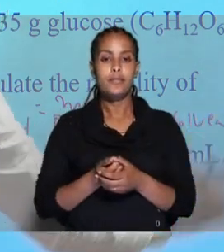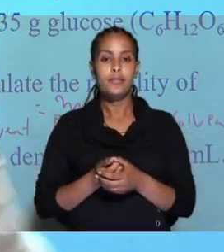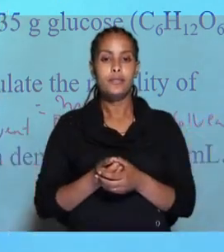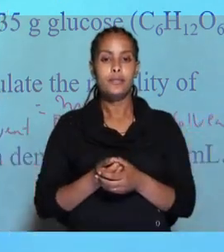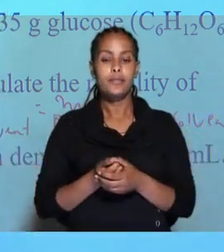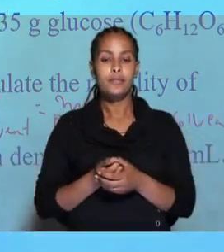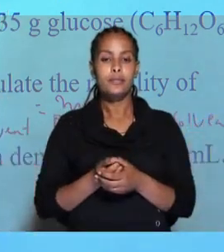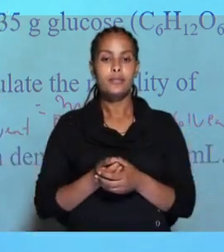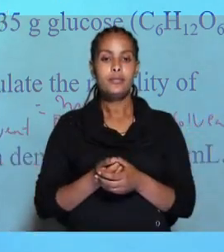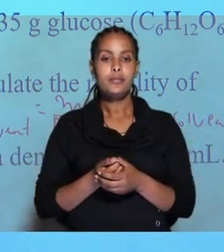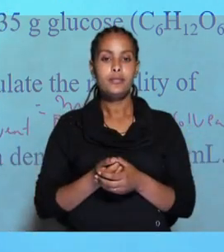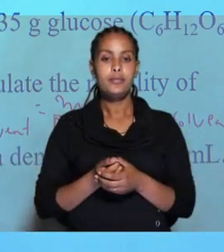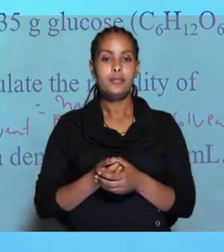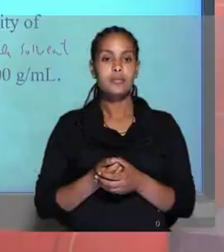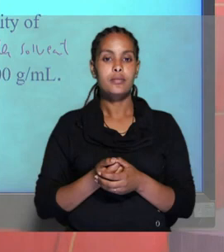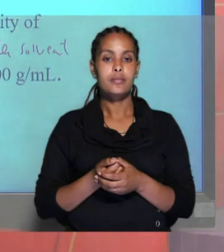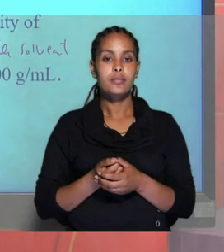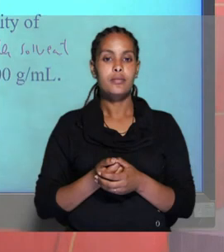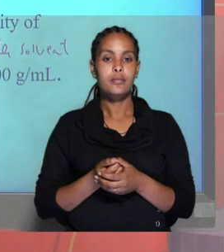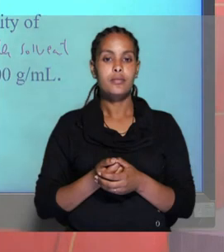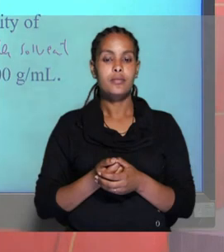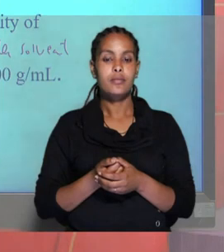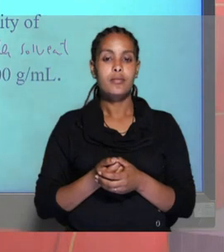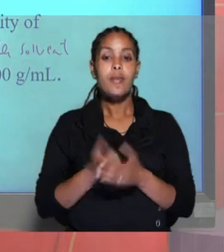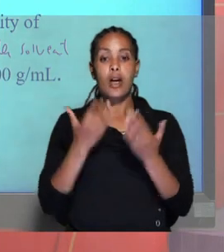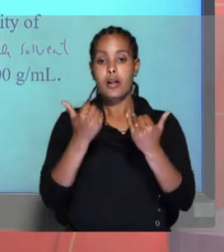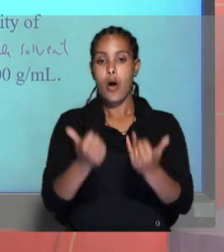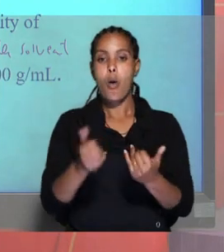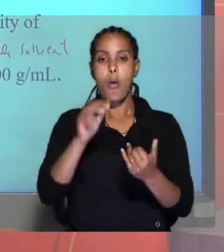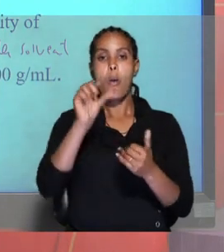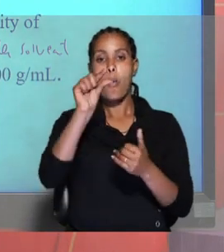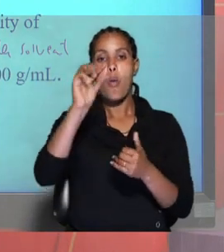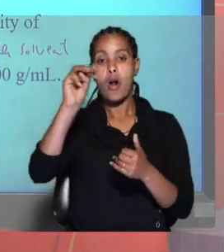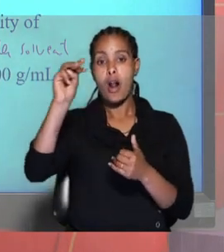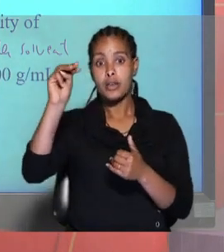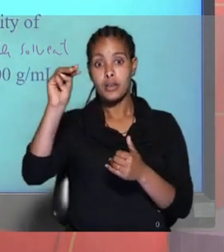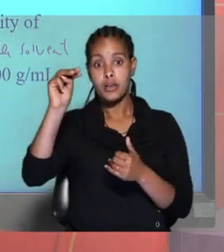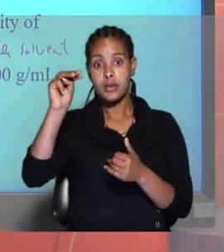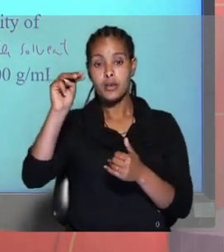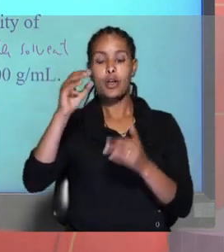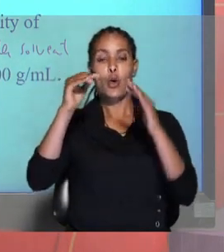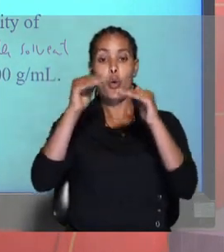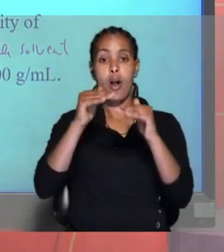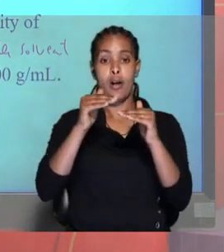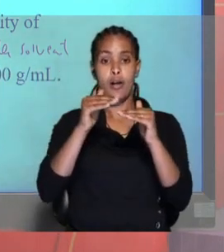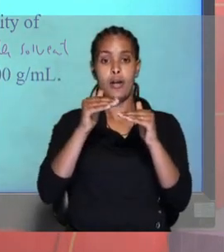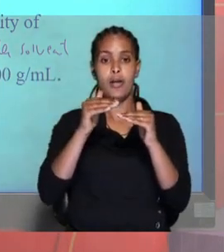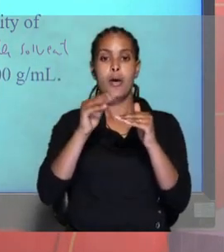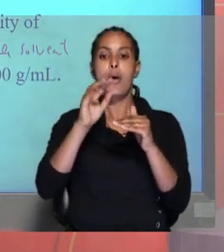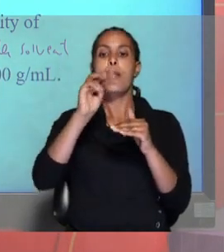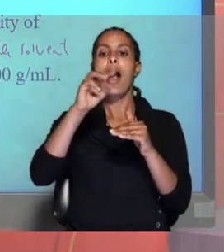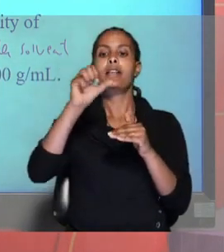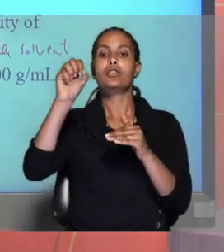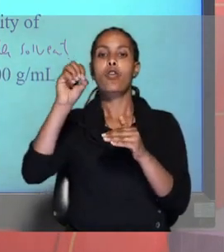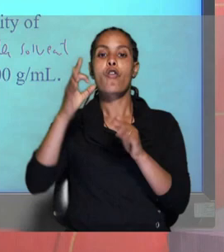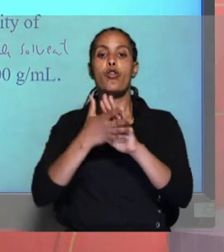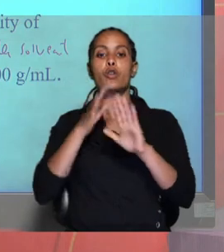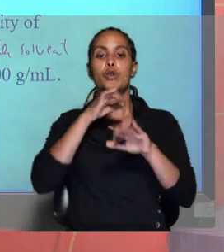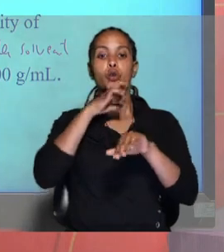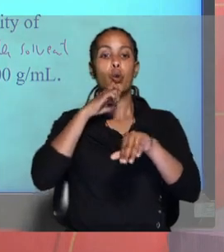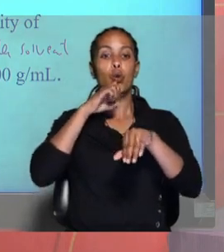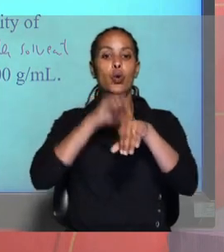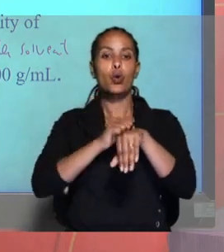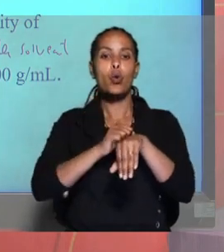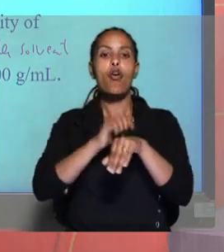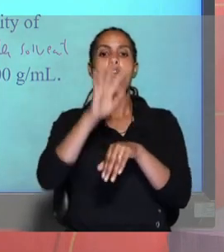kilogram of the solvent. Now molality, small m, equal mass of solute